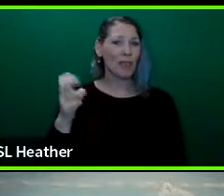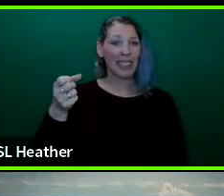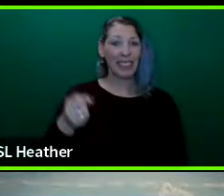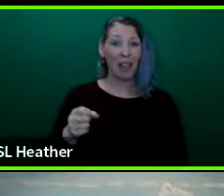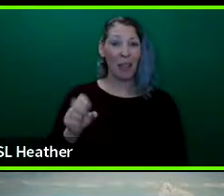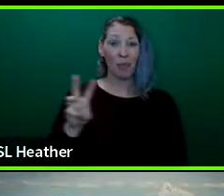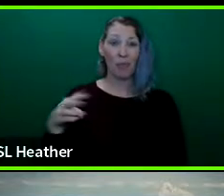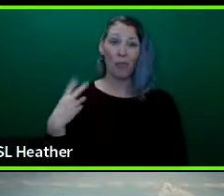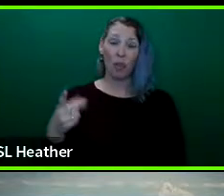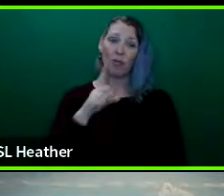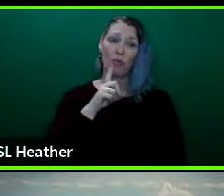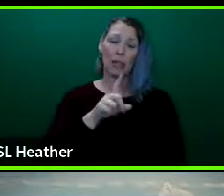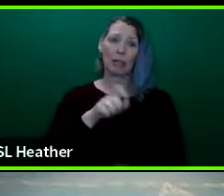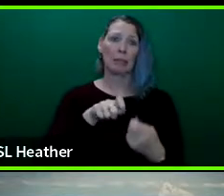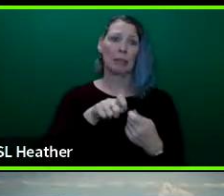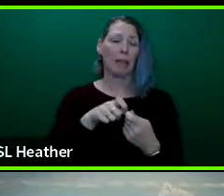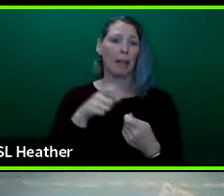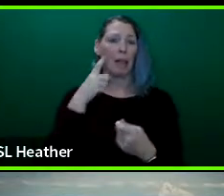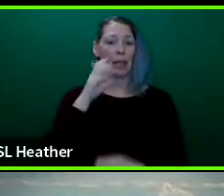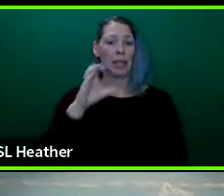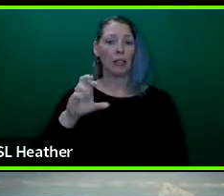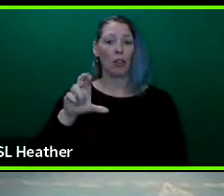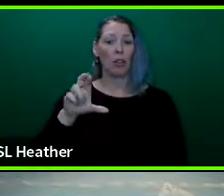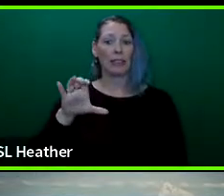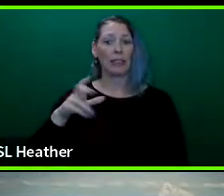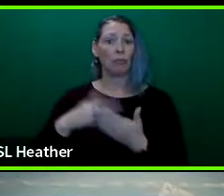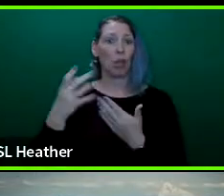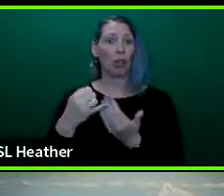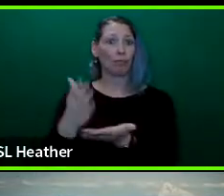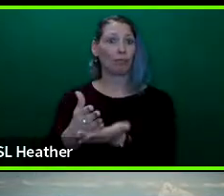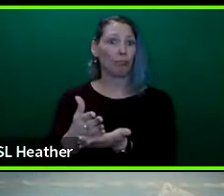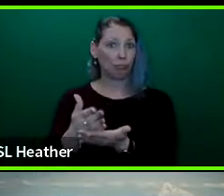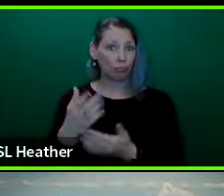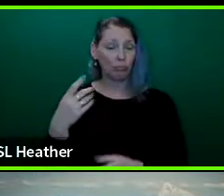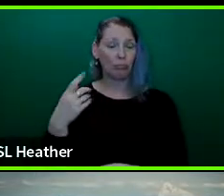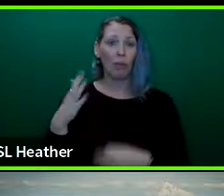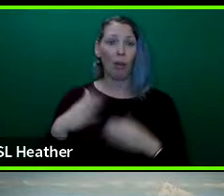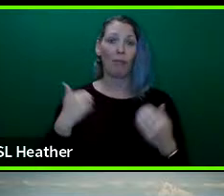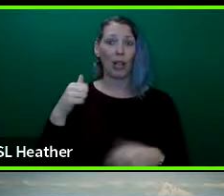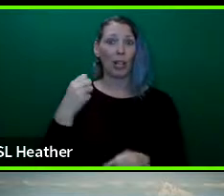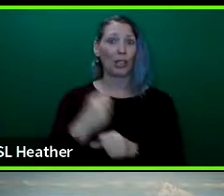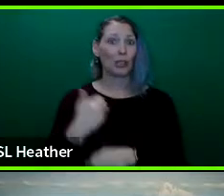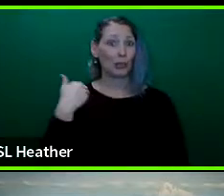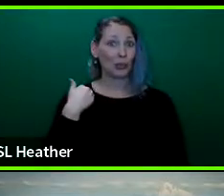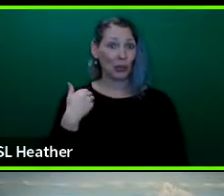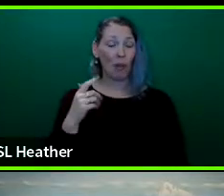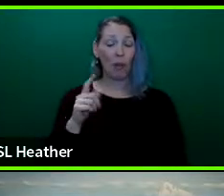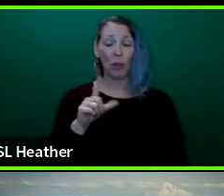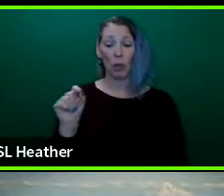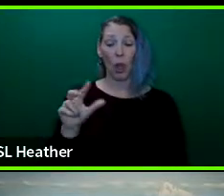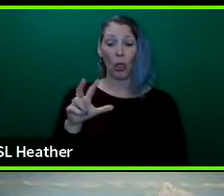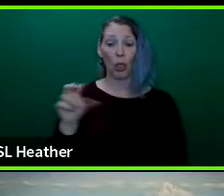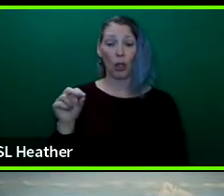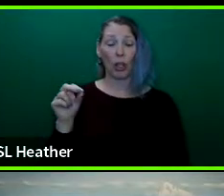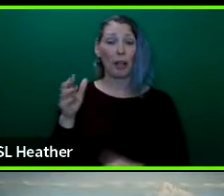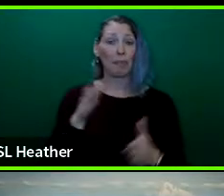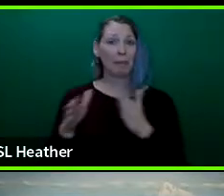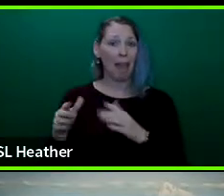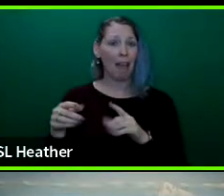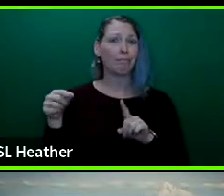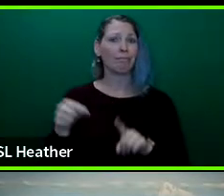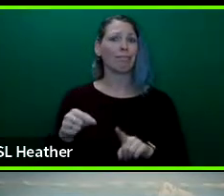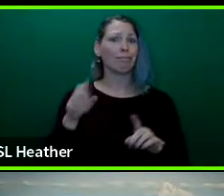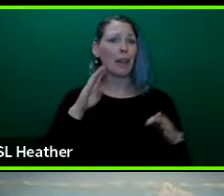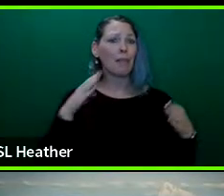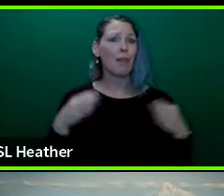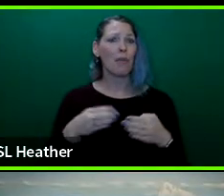really specifically after the stoppage of the CRC project nearly a decade ago. Our 2030 plan has focused energy on providing